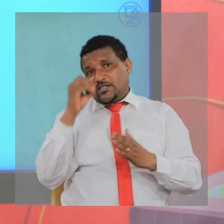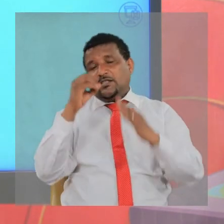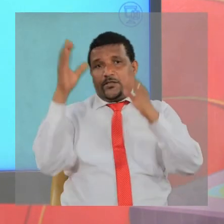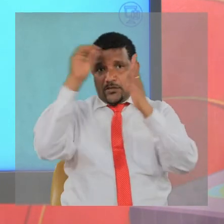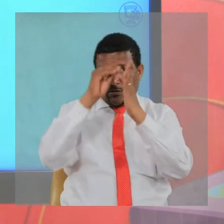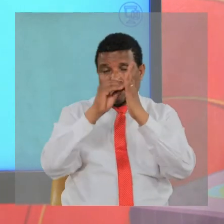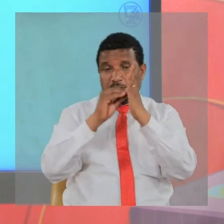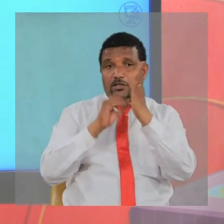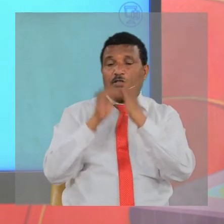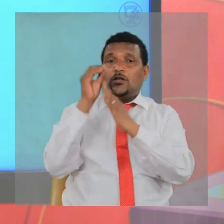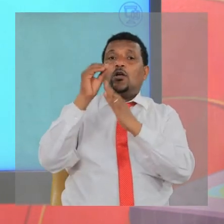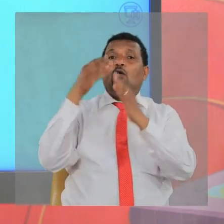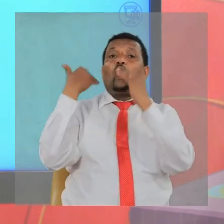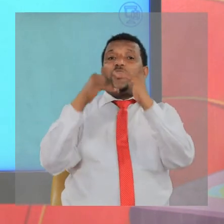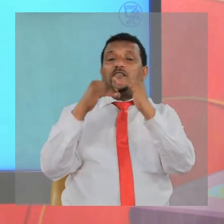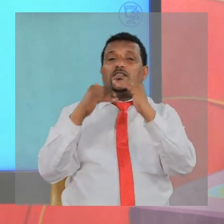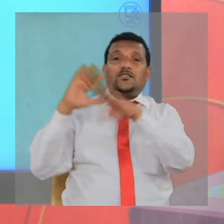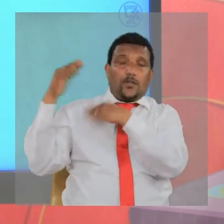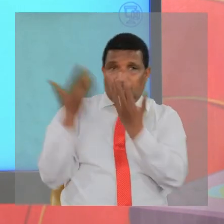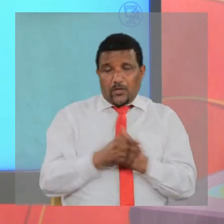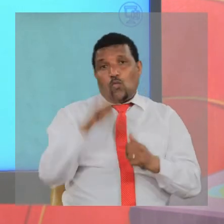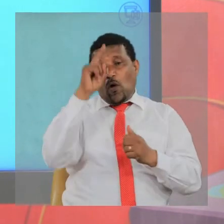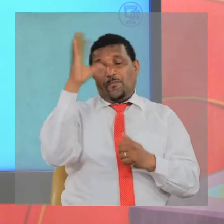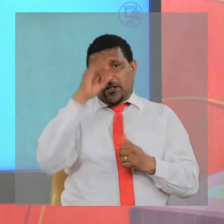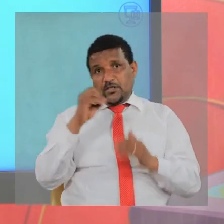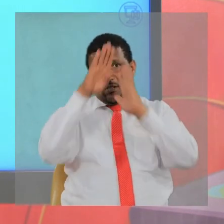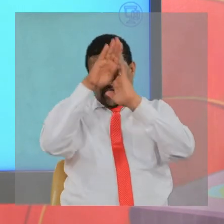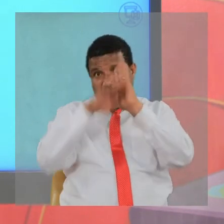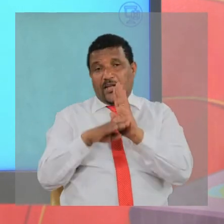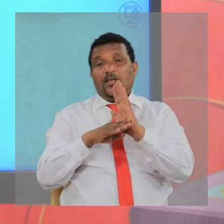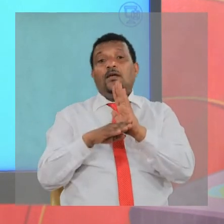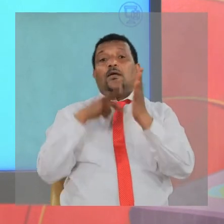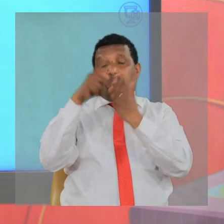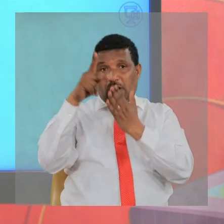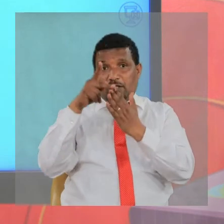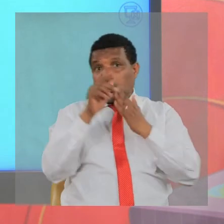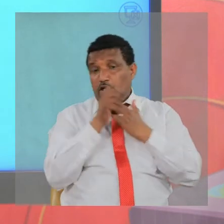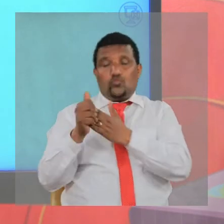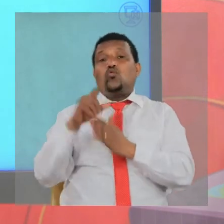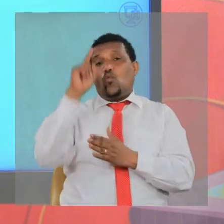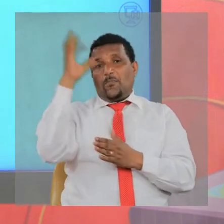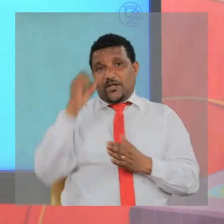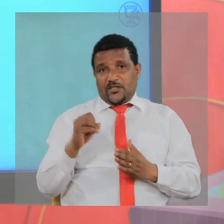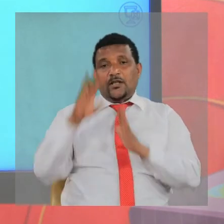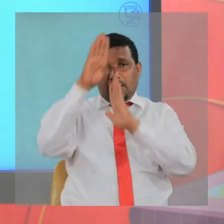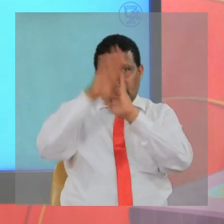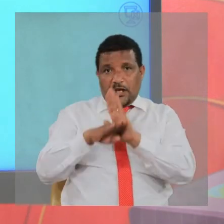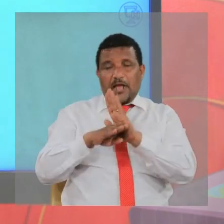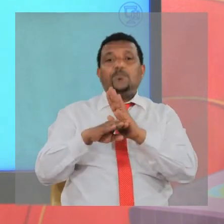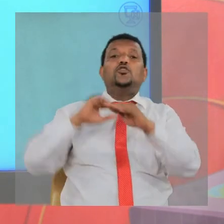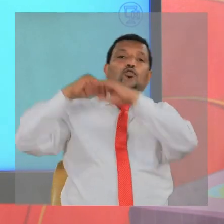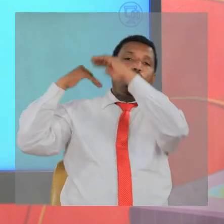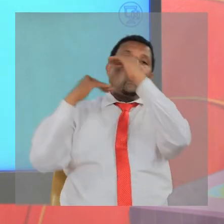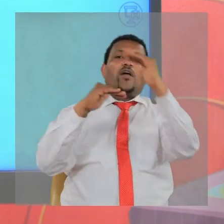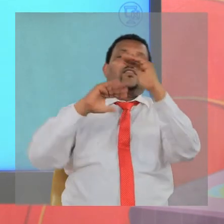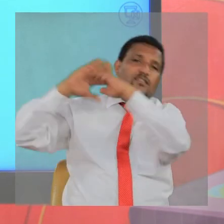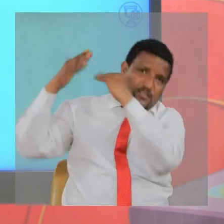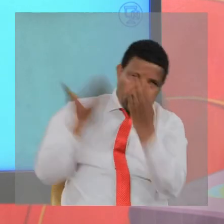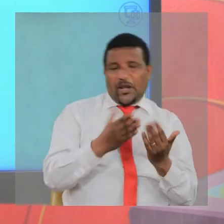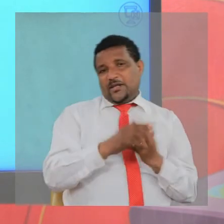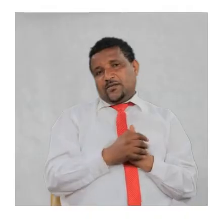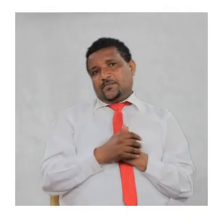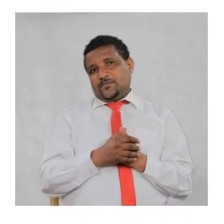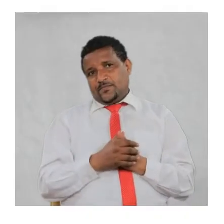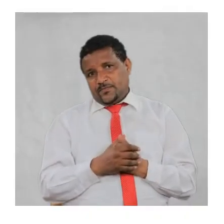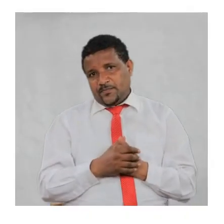increase in quantity supplied, and a 1% decline in price leads to a 1% decline in quantity